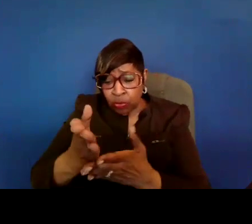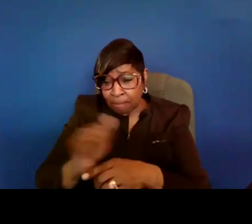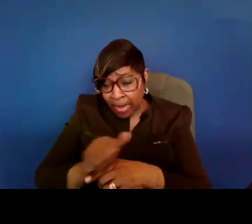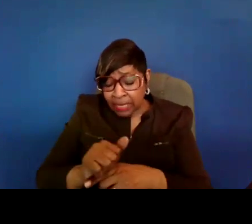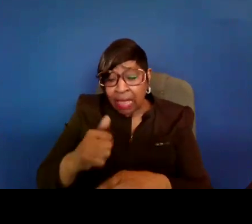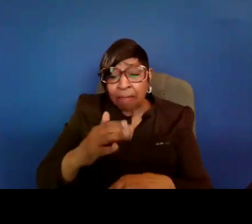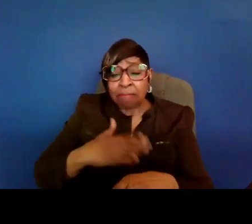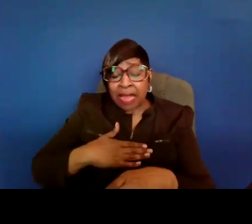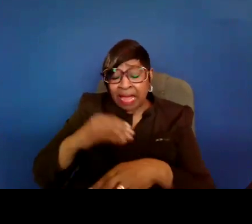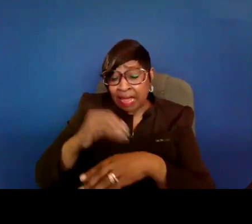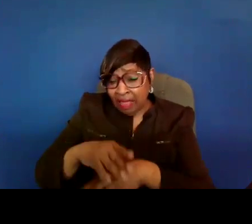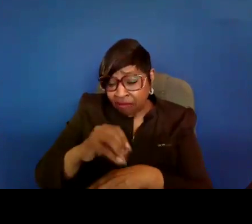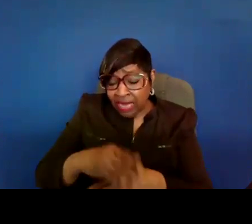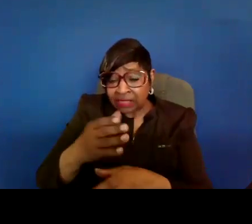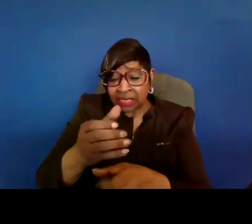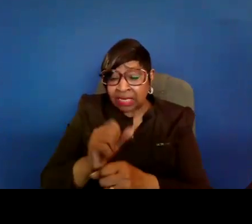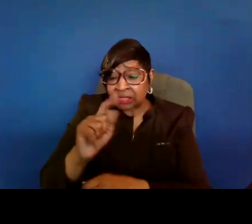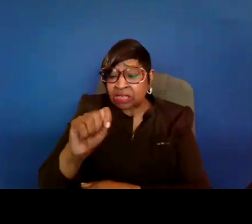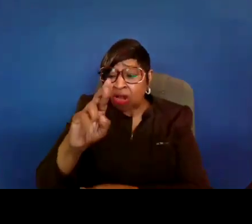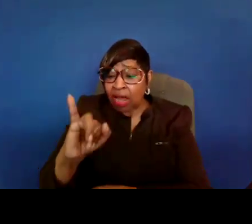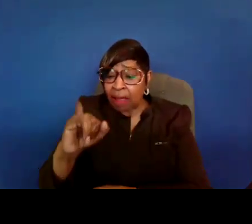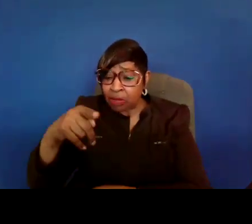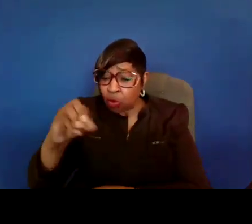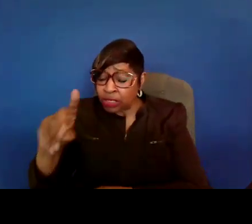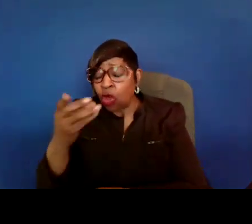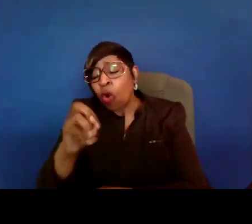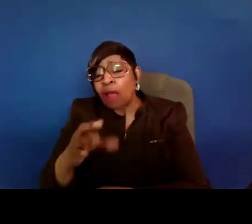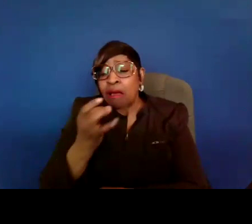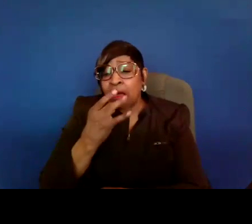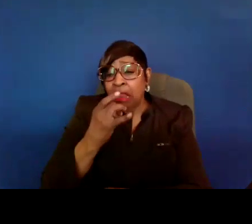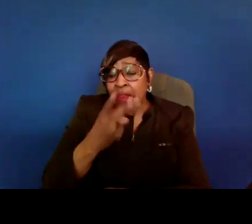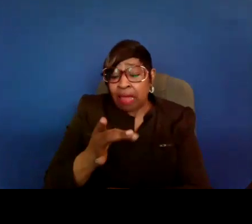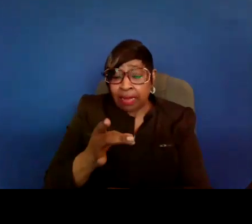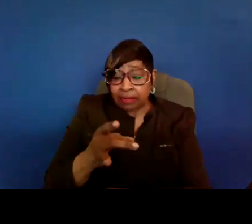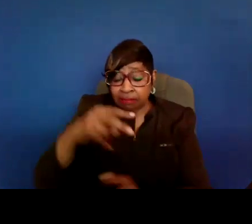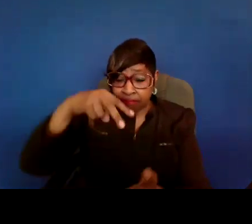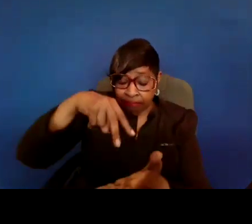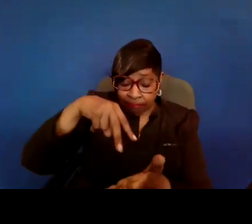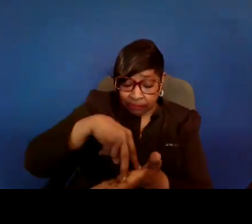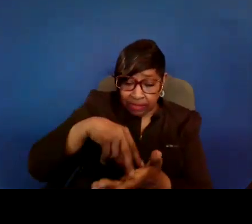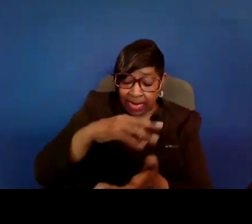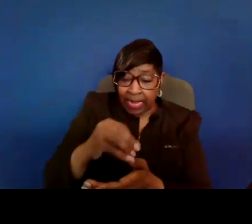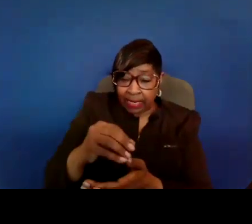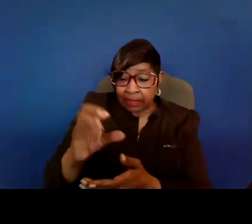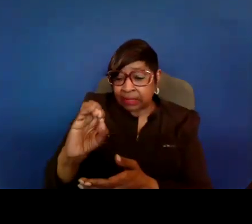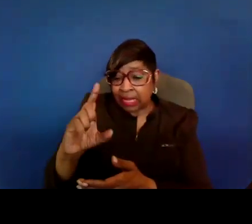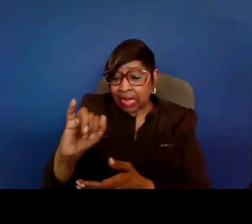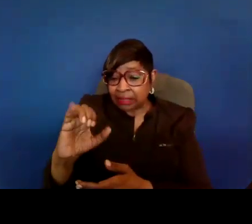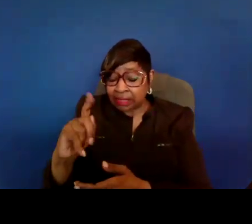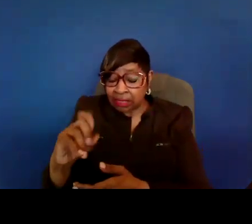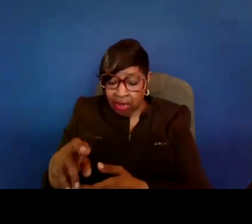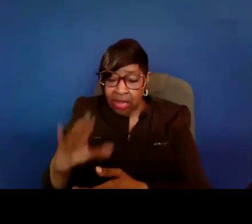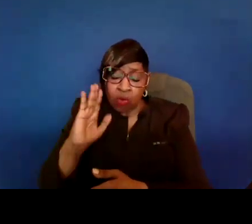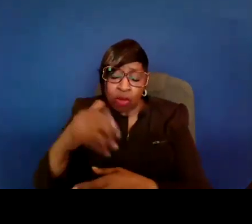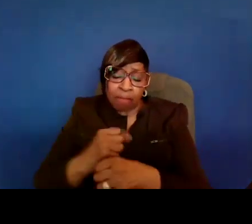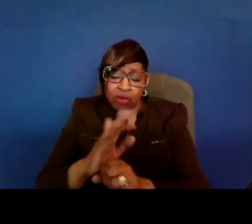be to get a tripod or a light stand and a clicker, at least, right? If you're going to do it, just do that. It'll make your life so